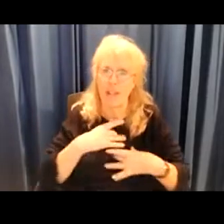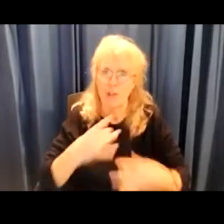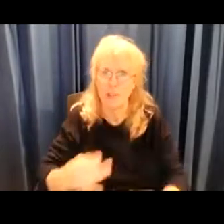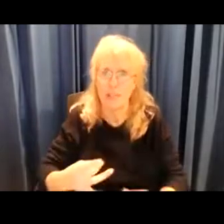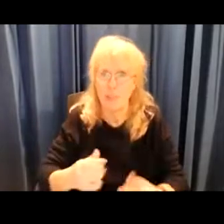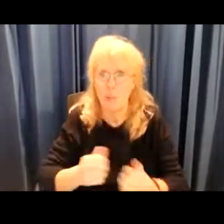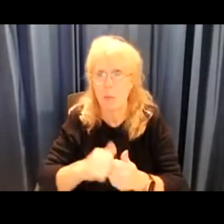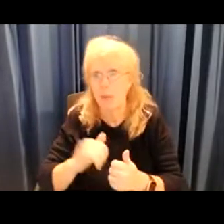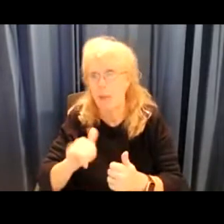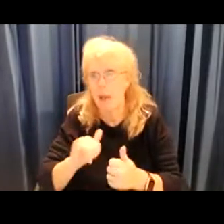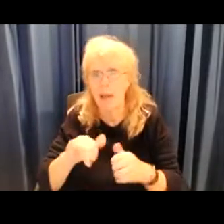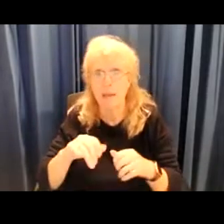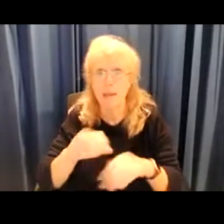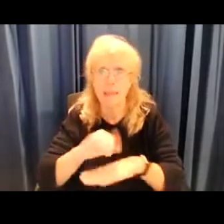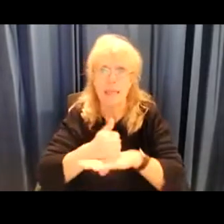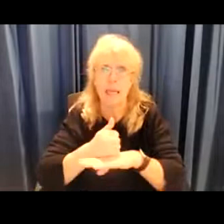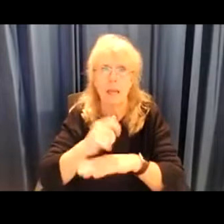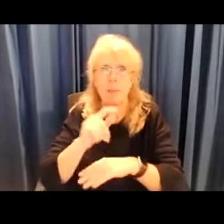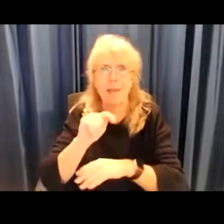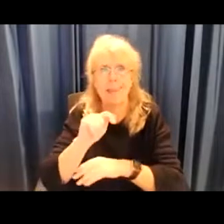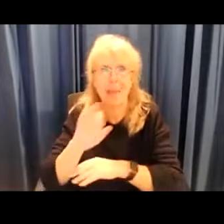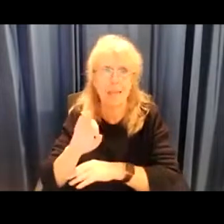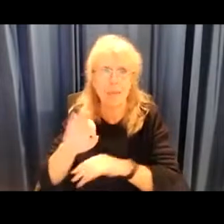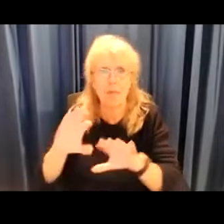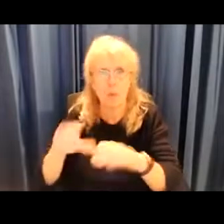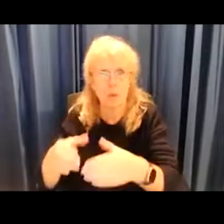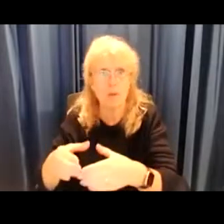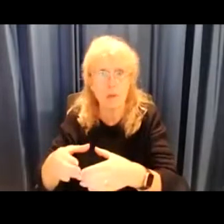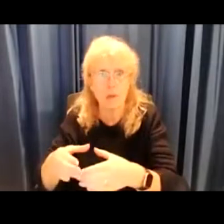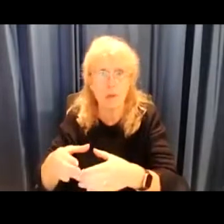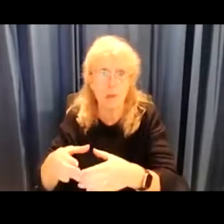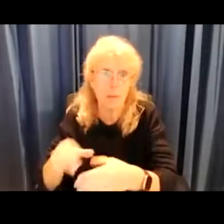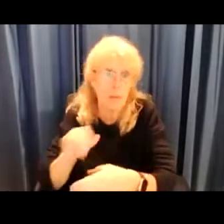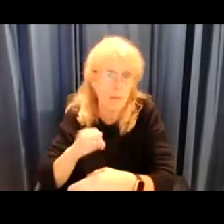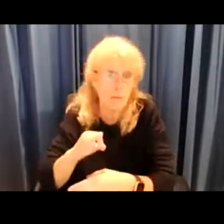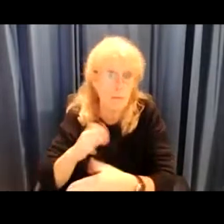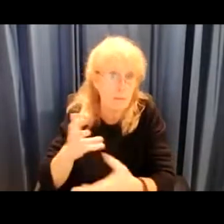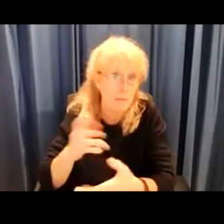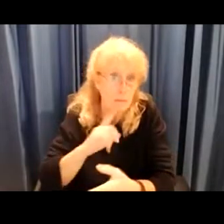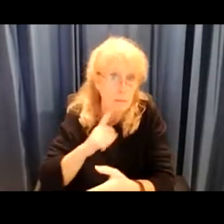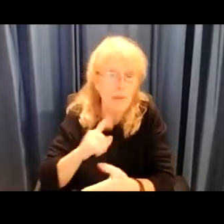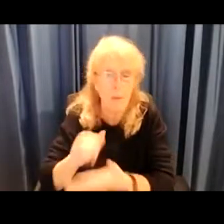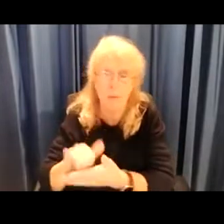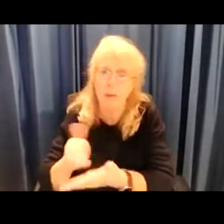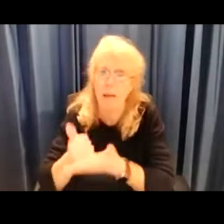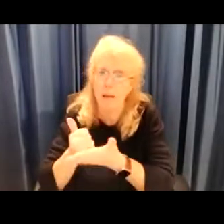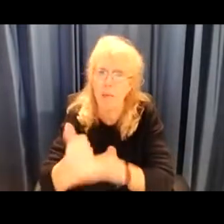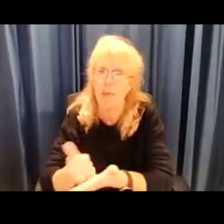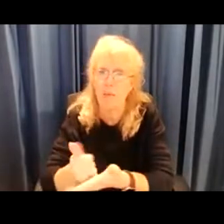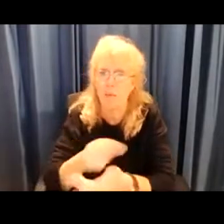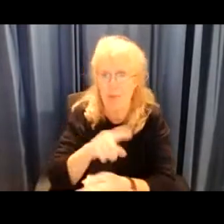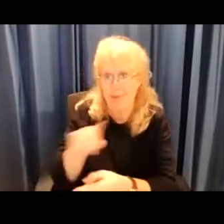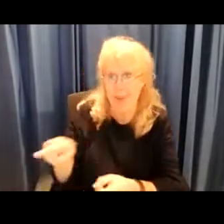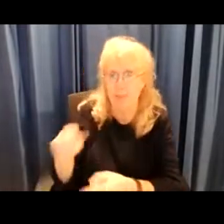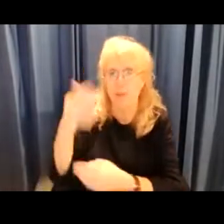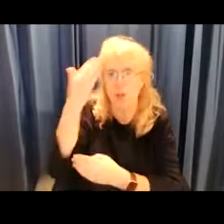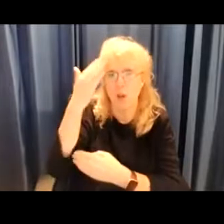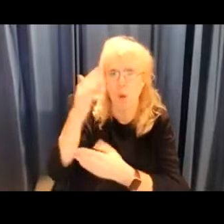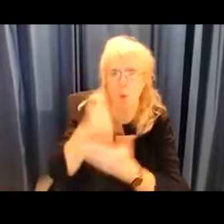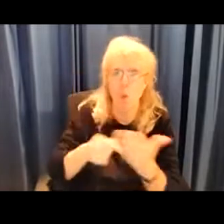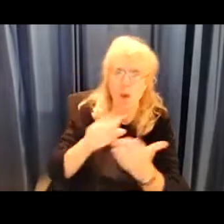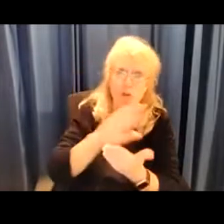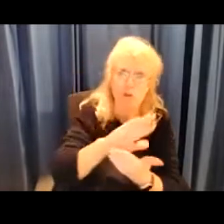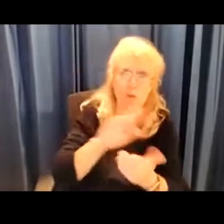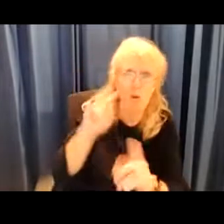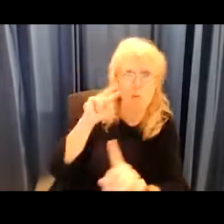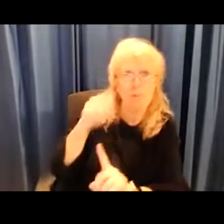task force. I mean, if you are, that would really be helpful to know, for them to know what your stand is